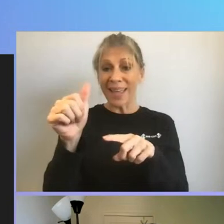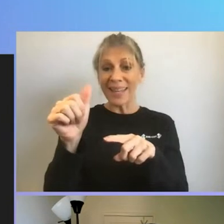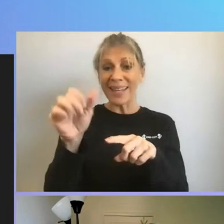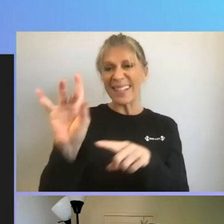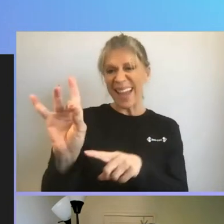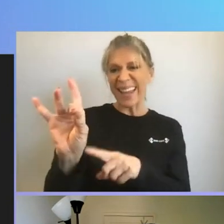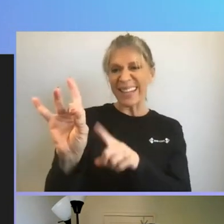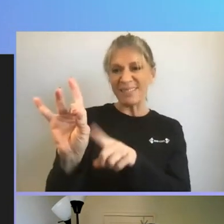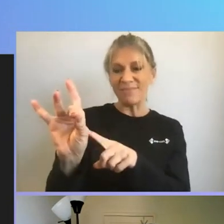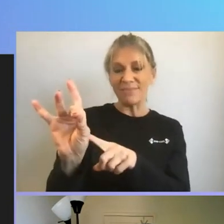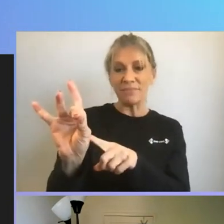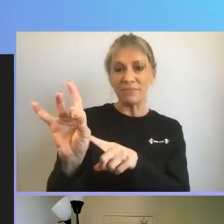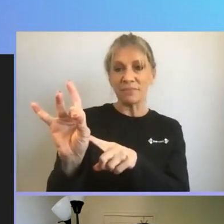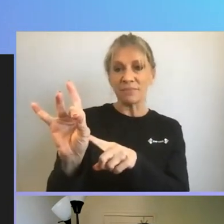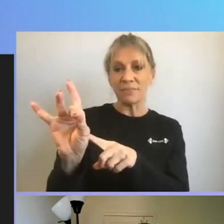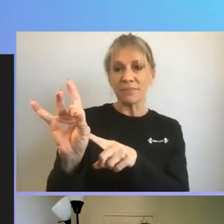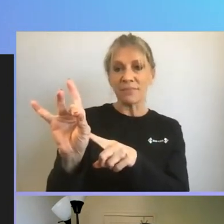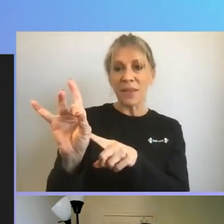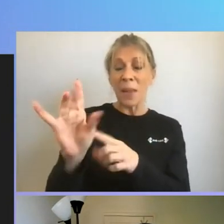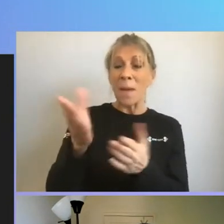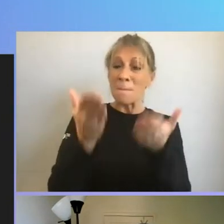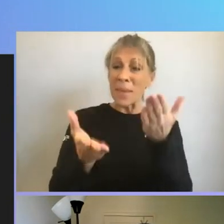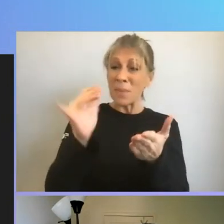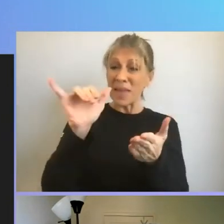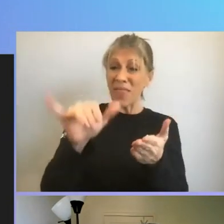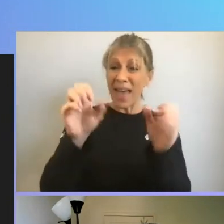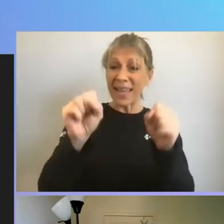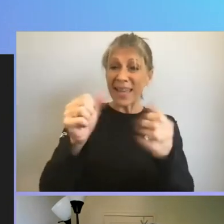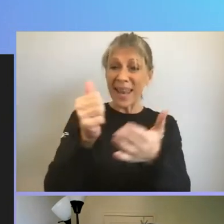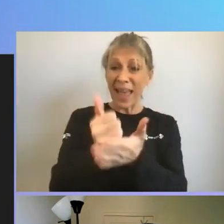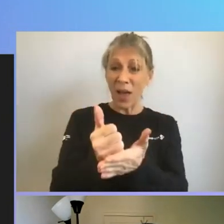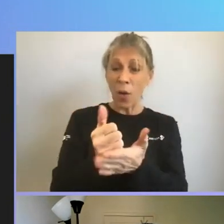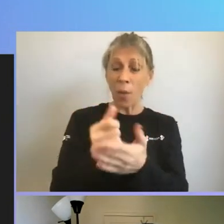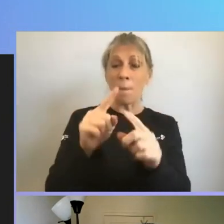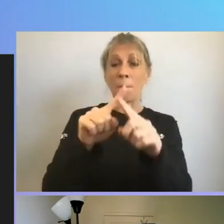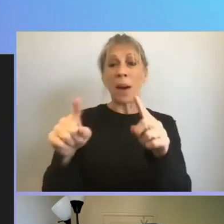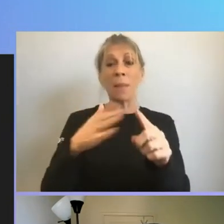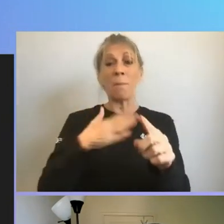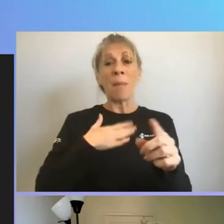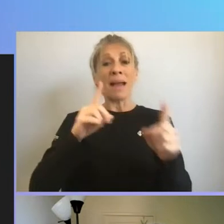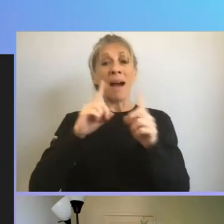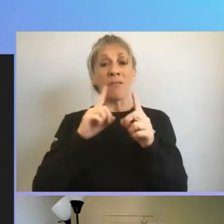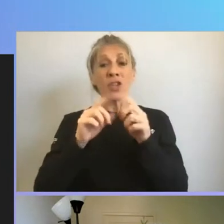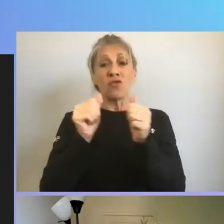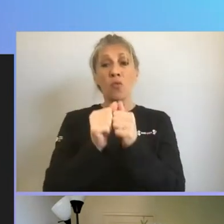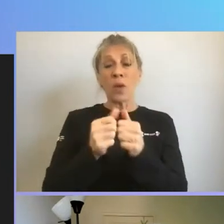like maybe that could be helpful. But in my conversation with blind and low vision users,